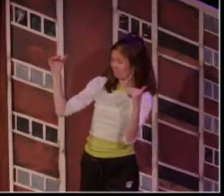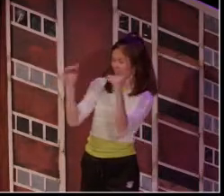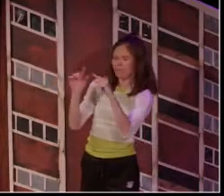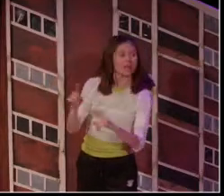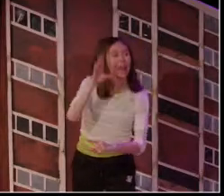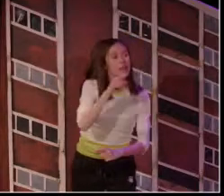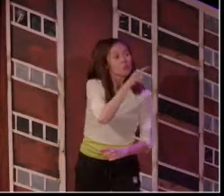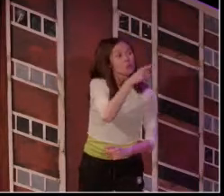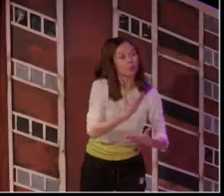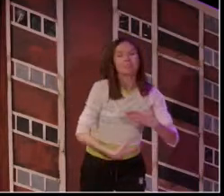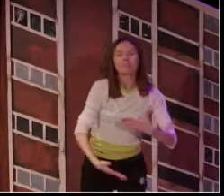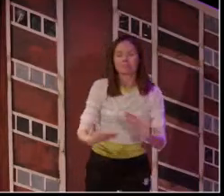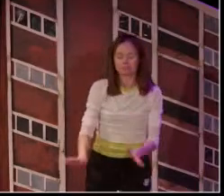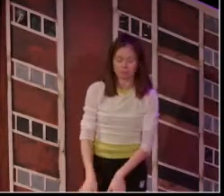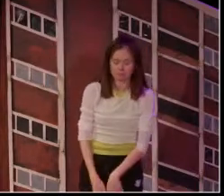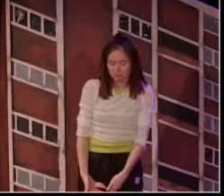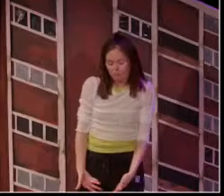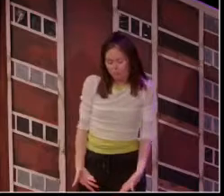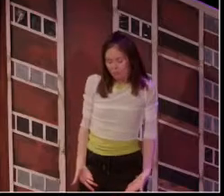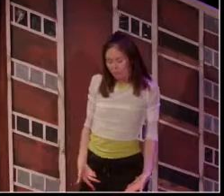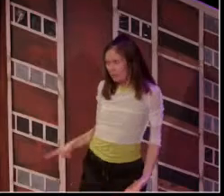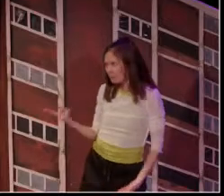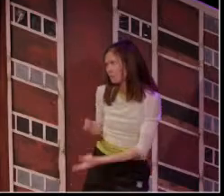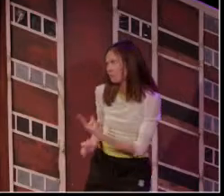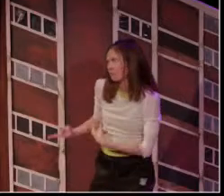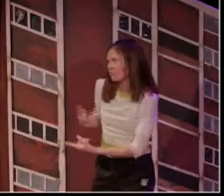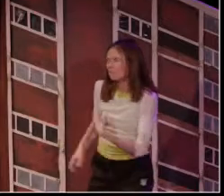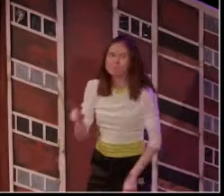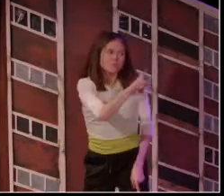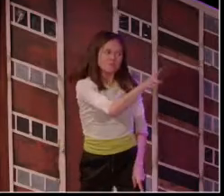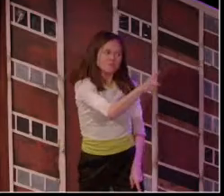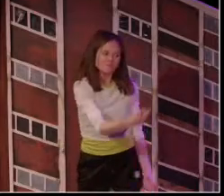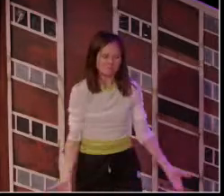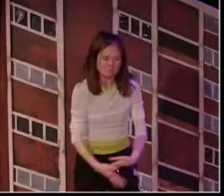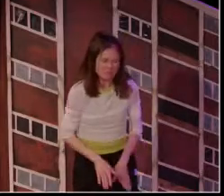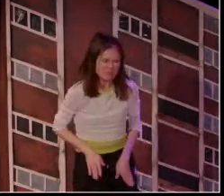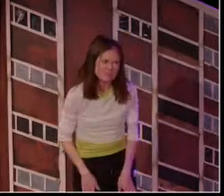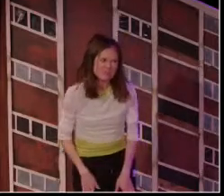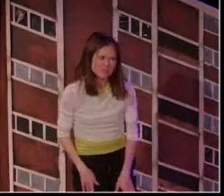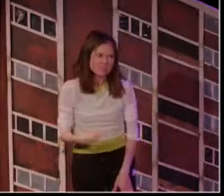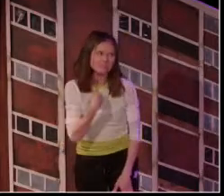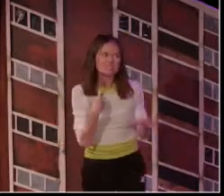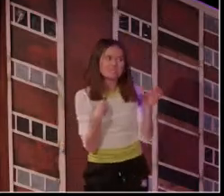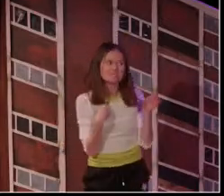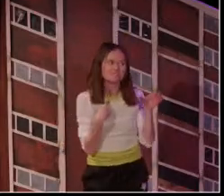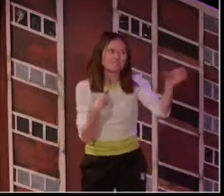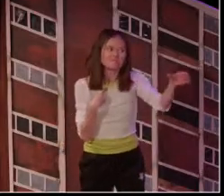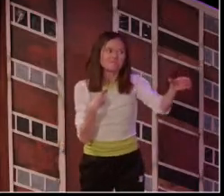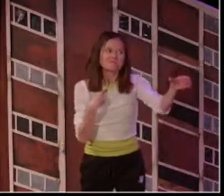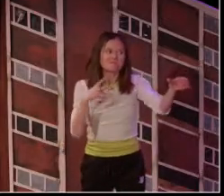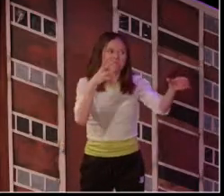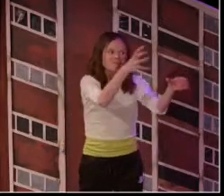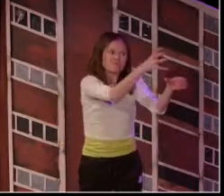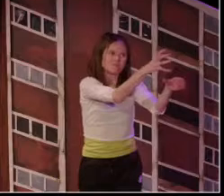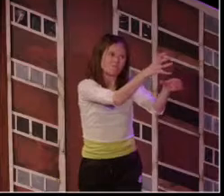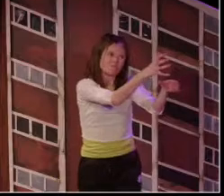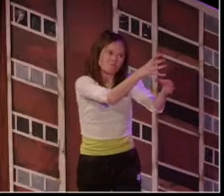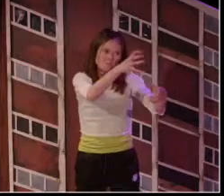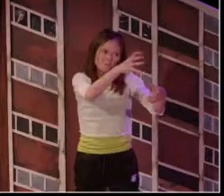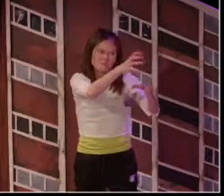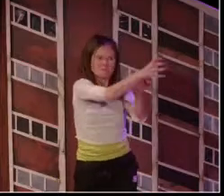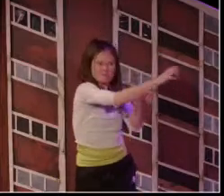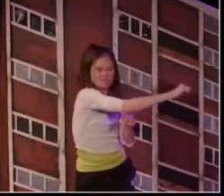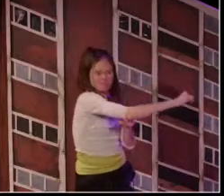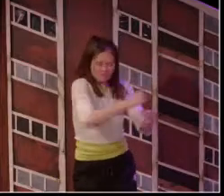or hoop your body round his with embraces, I will devise a death as cruel for you as you